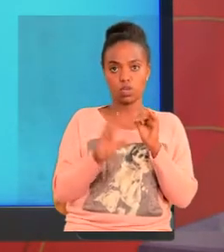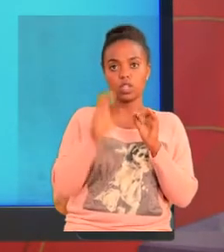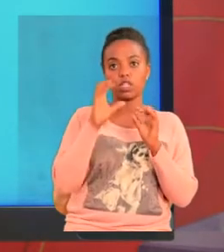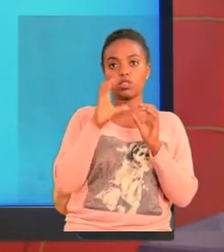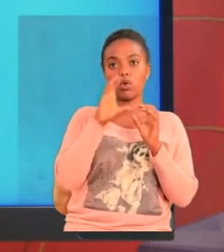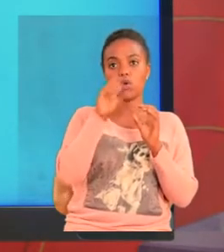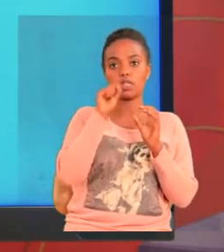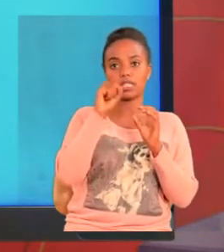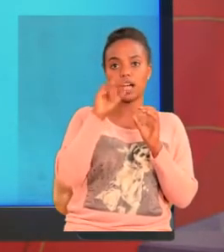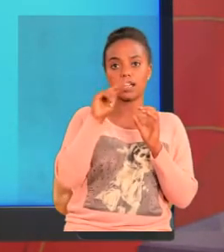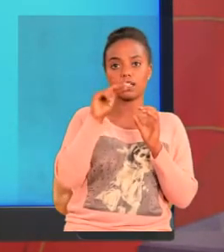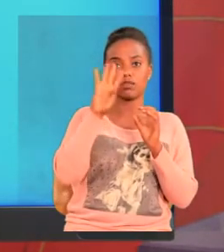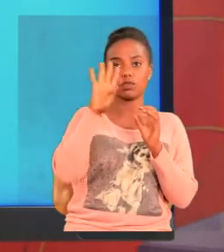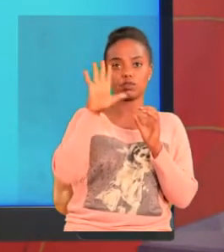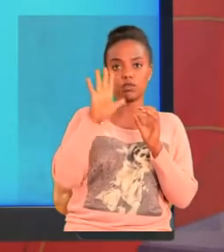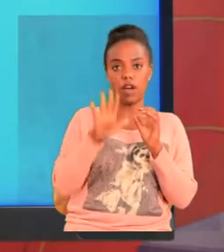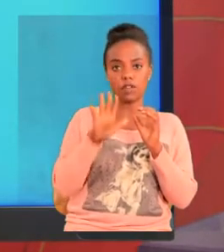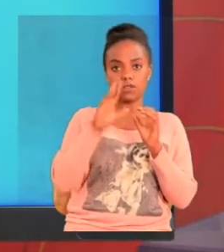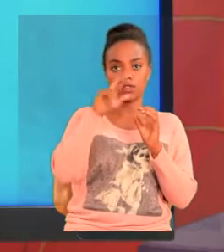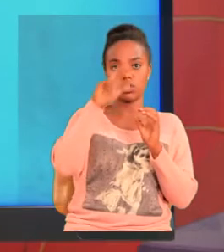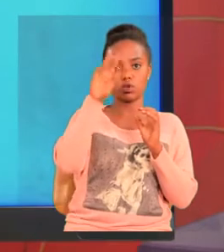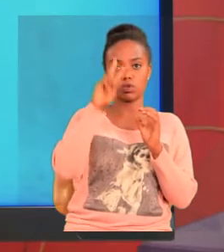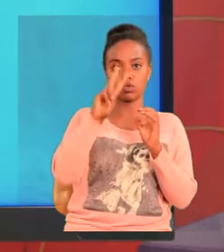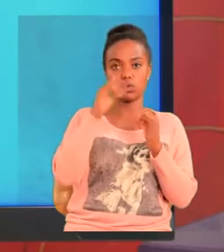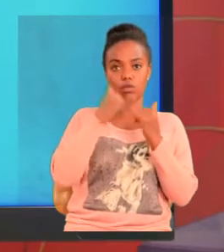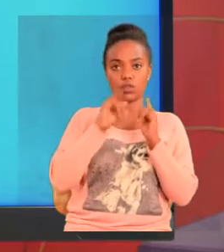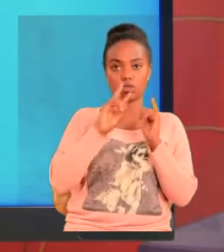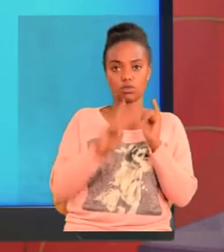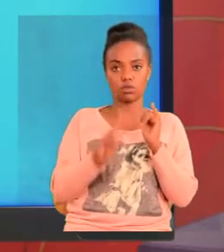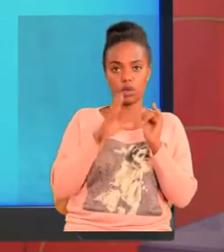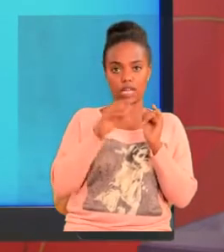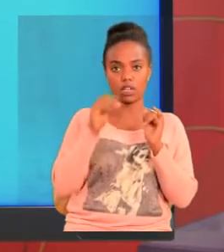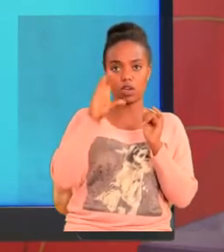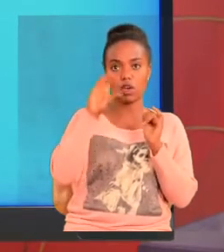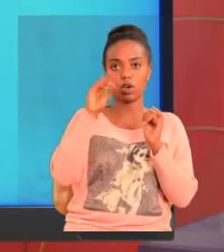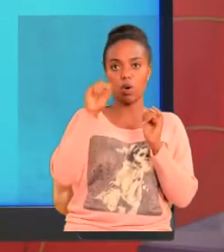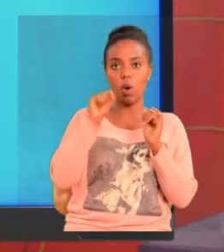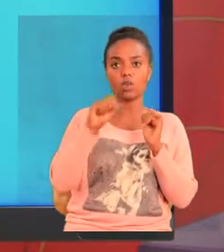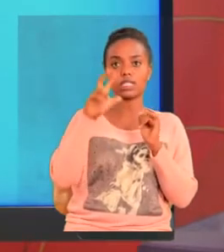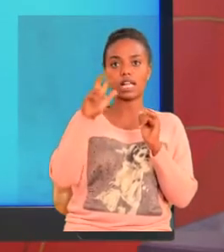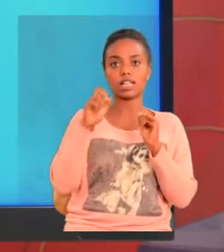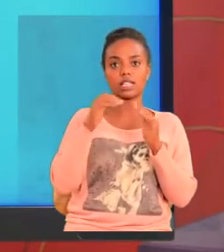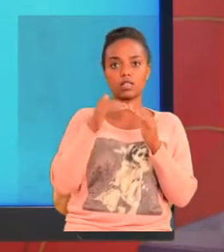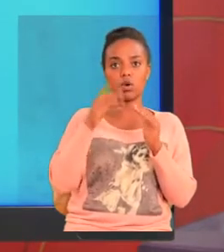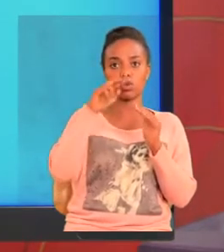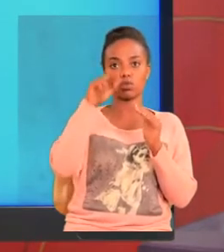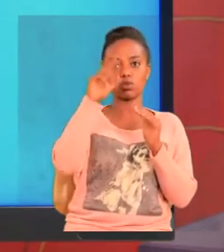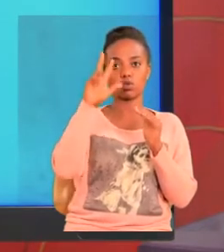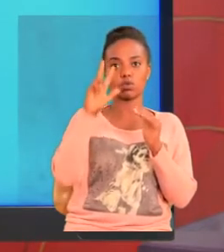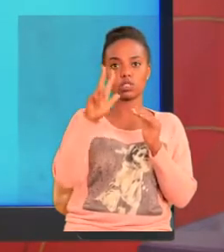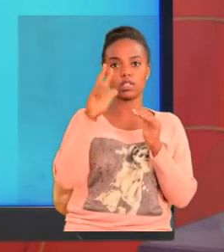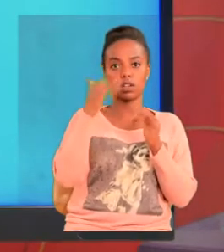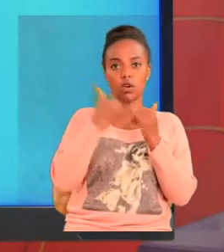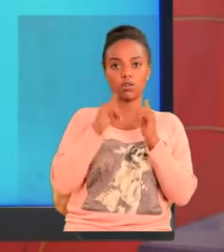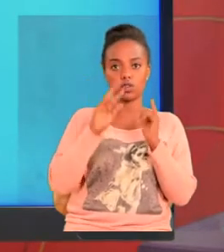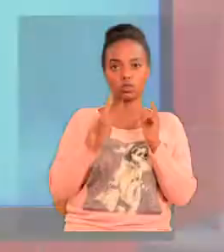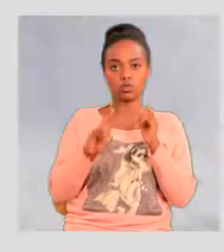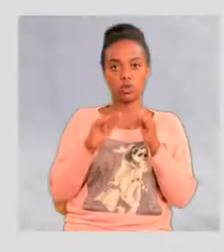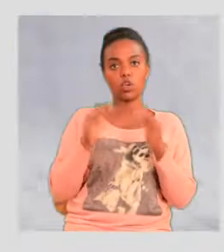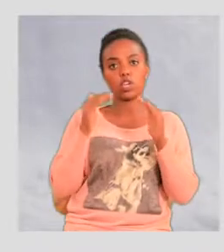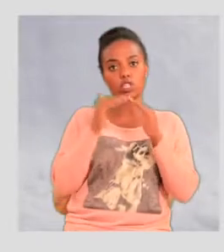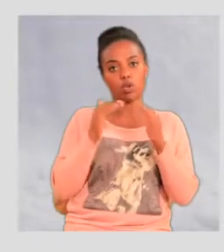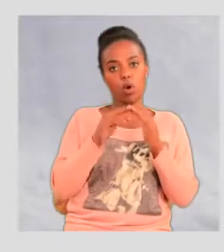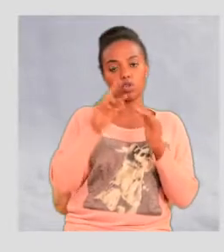cos 30 is this root 3 over 2. So simplifying this, you will have this one, it is root over 4 plus root 6 over